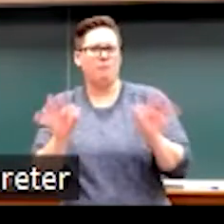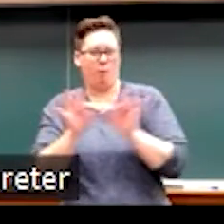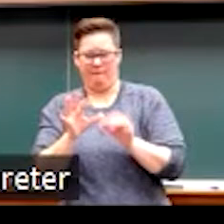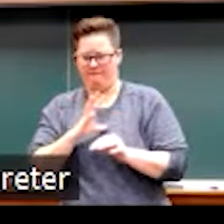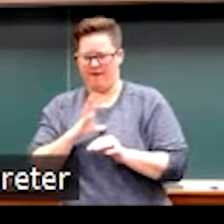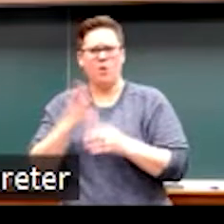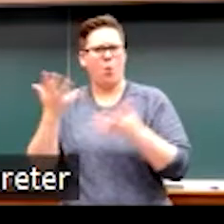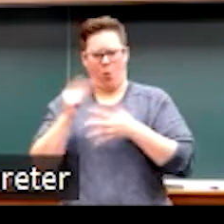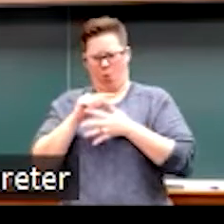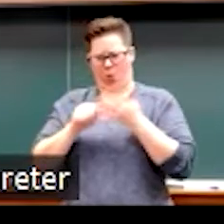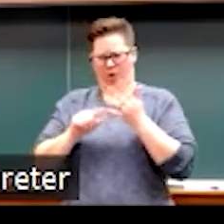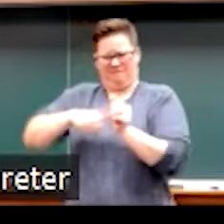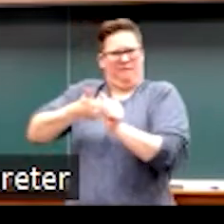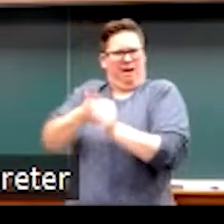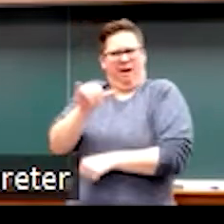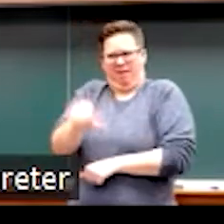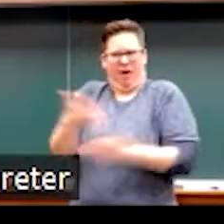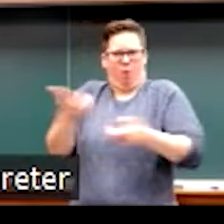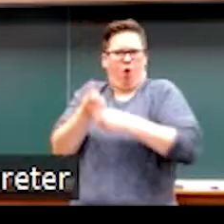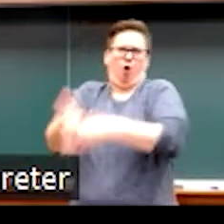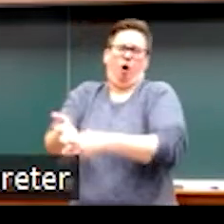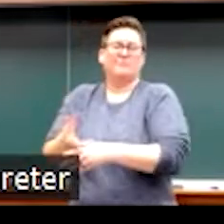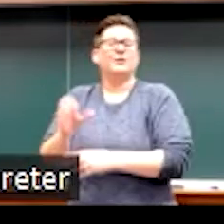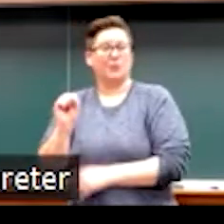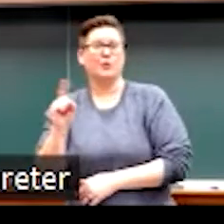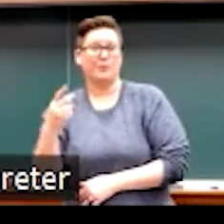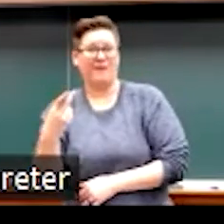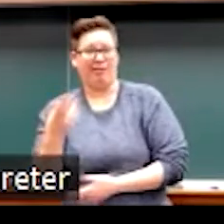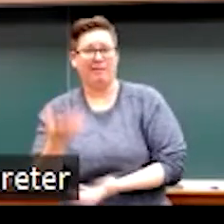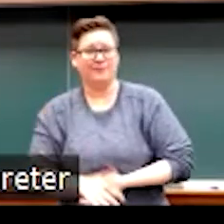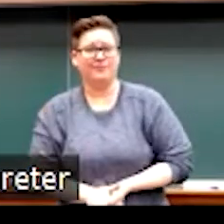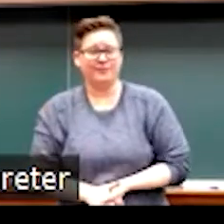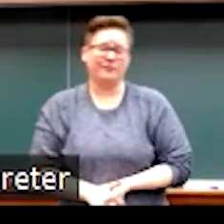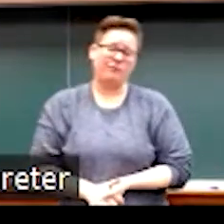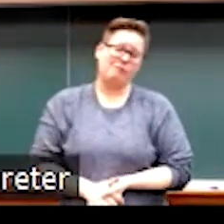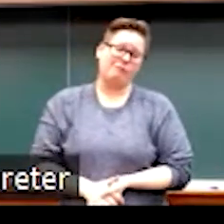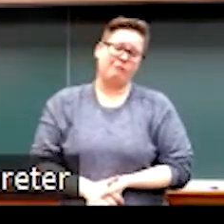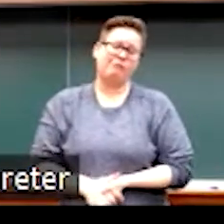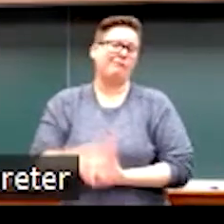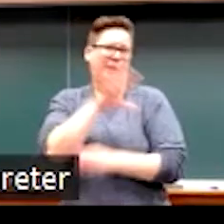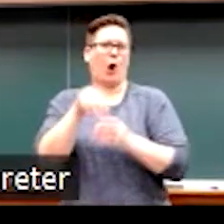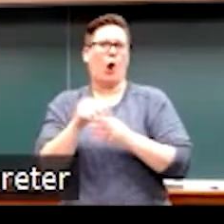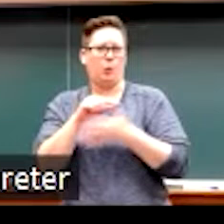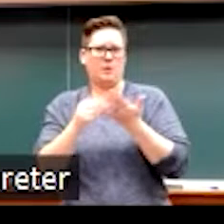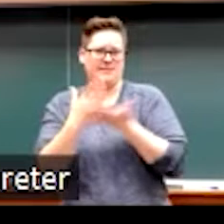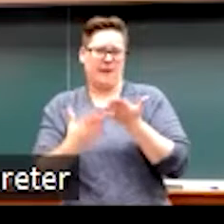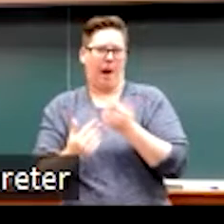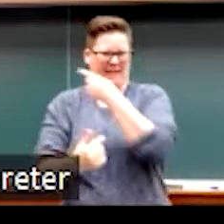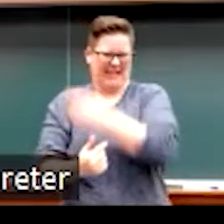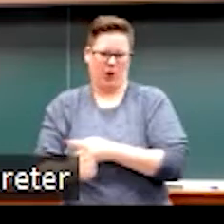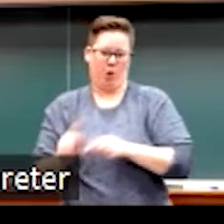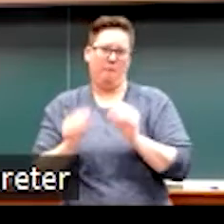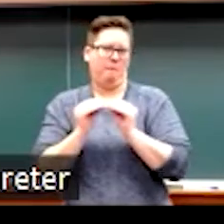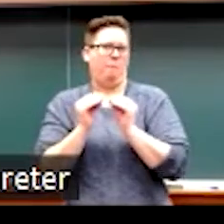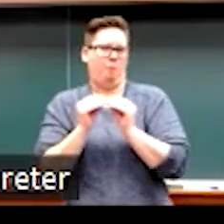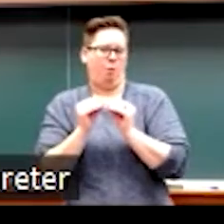what are the driving factors here, including social determinants of health. And these include a few that I've listed here, but there are